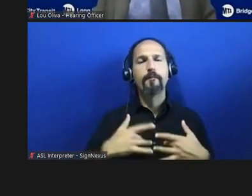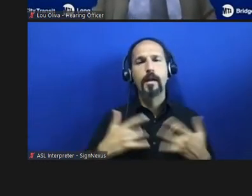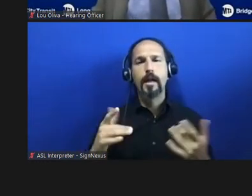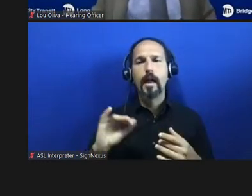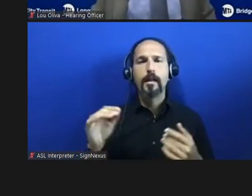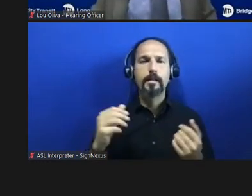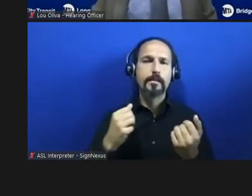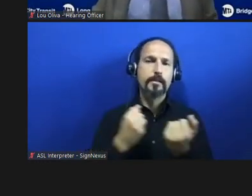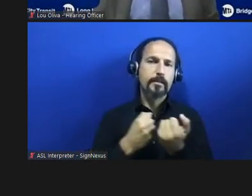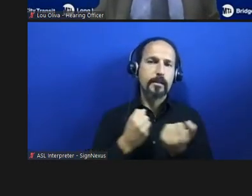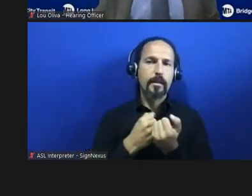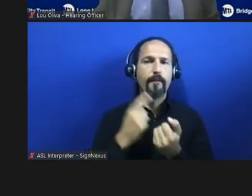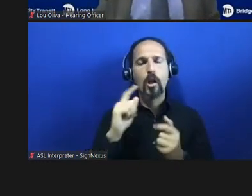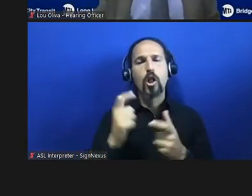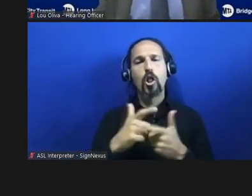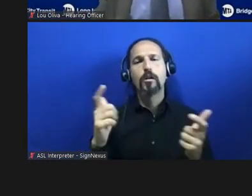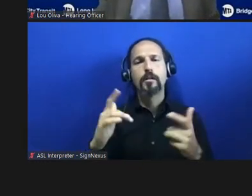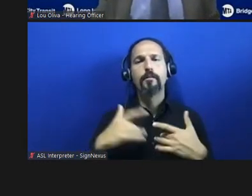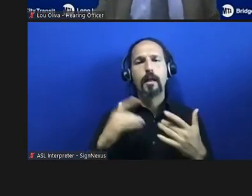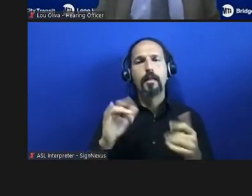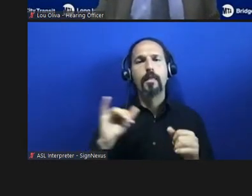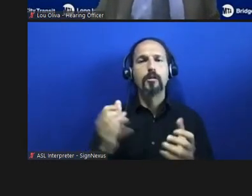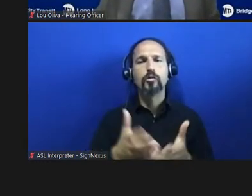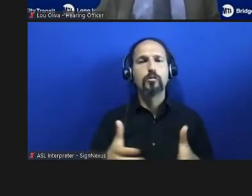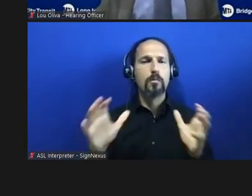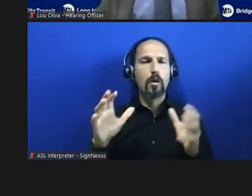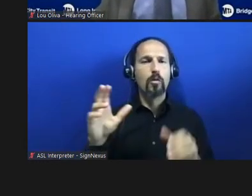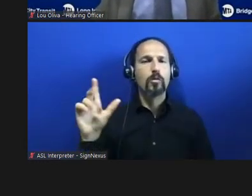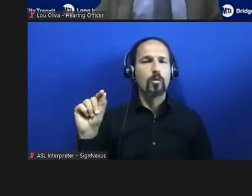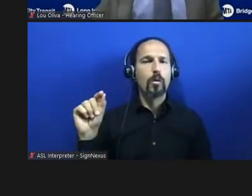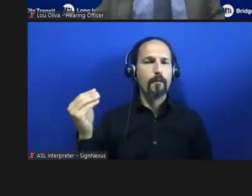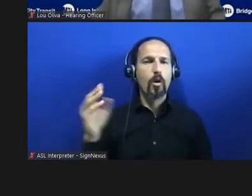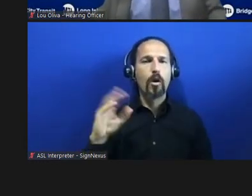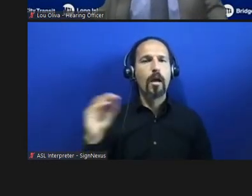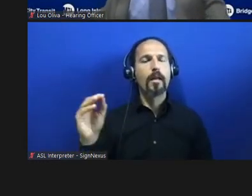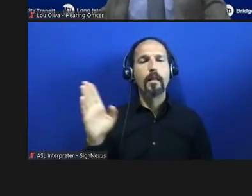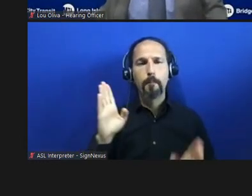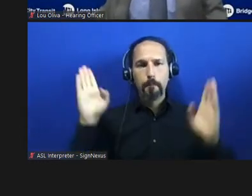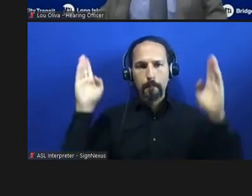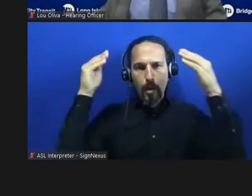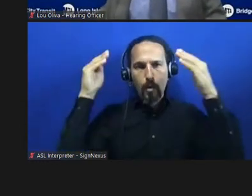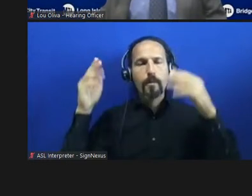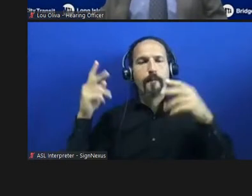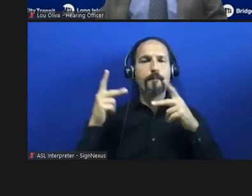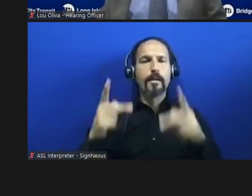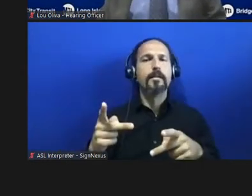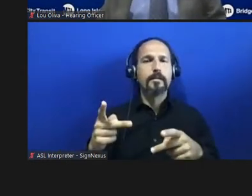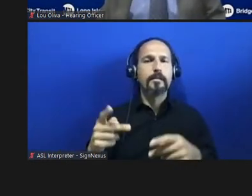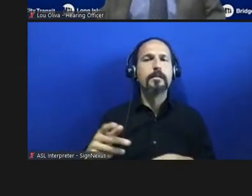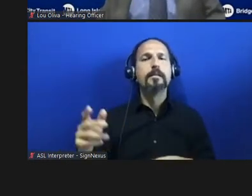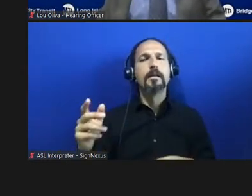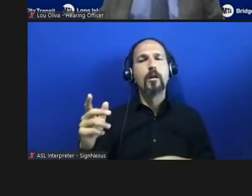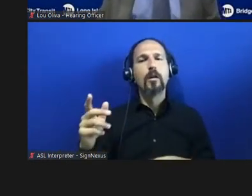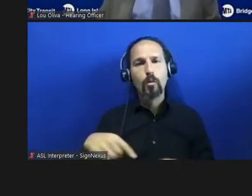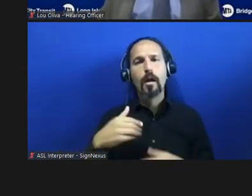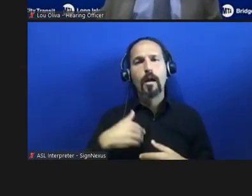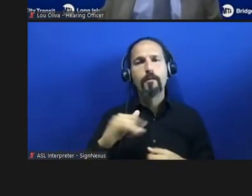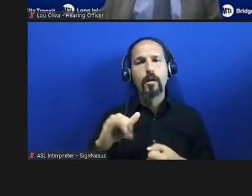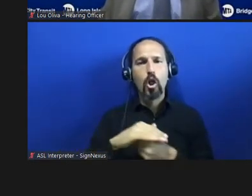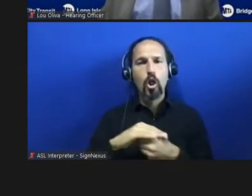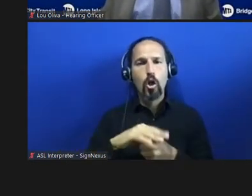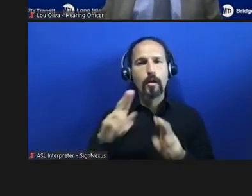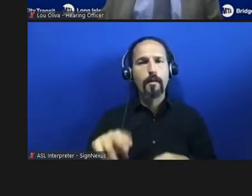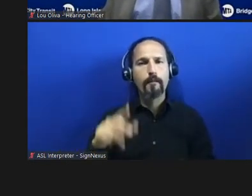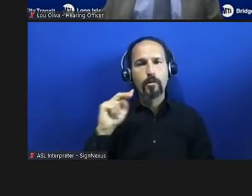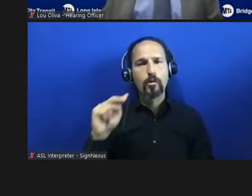assisted in large planned events such as the Super Bowl in 2014 and the pope visit in 2015. additionally we operate local contracts